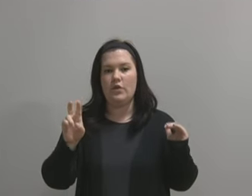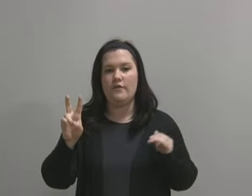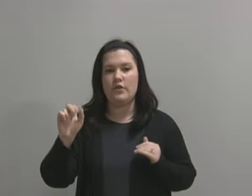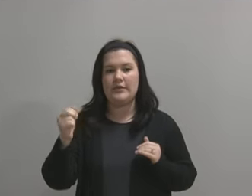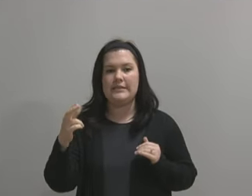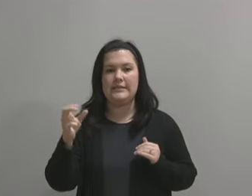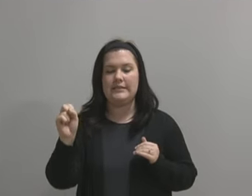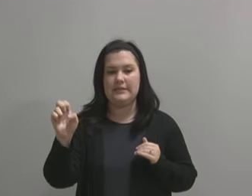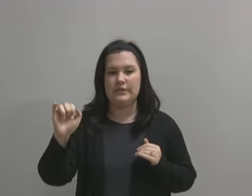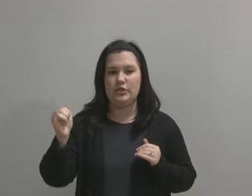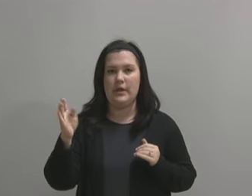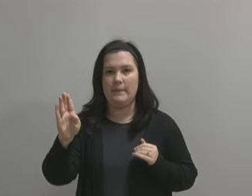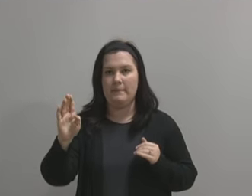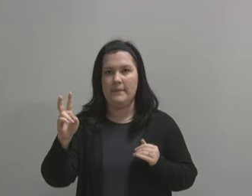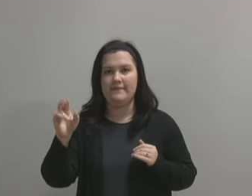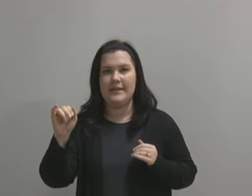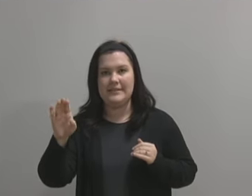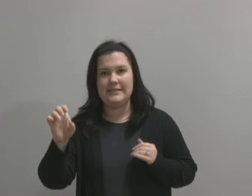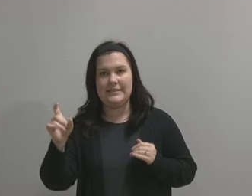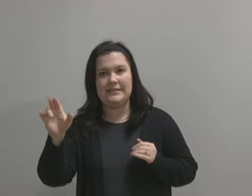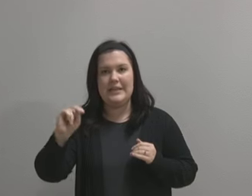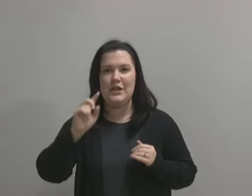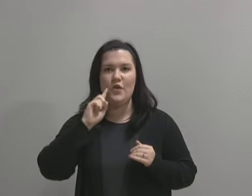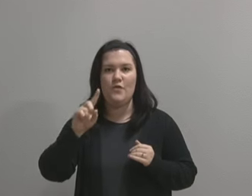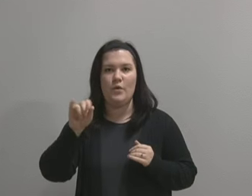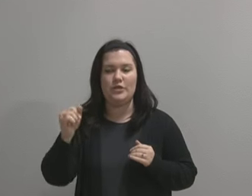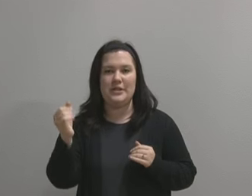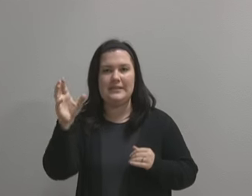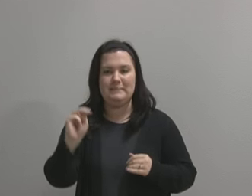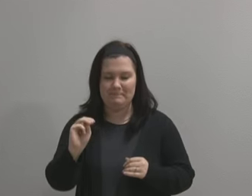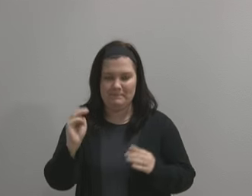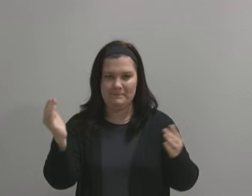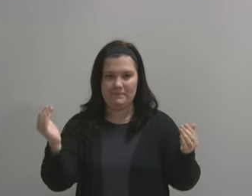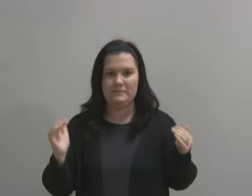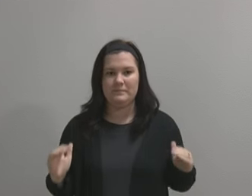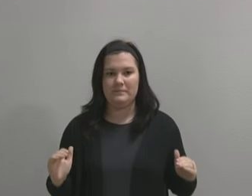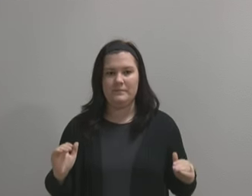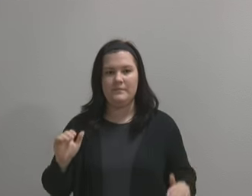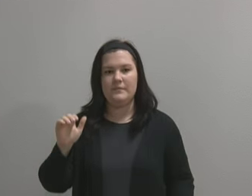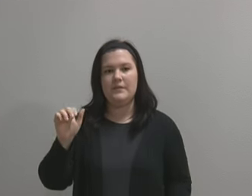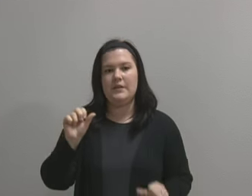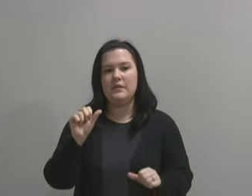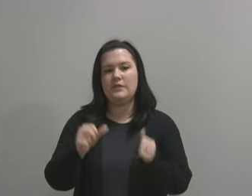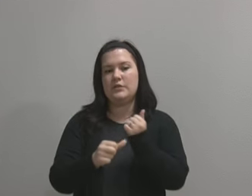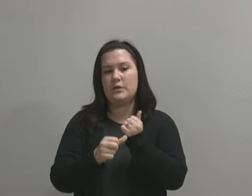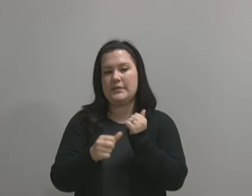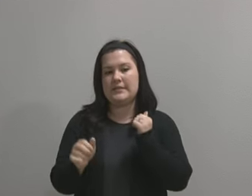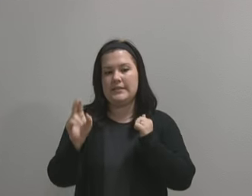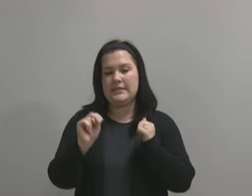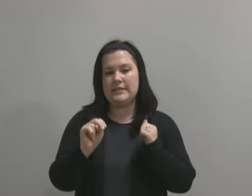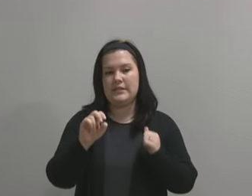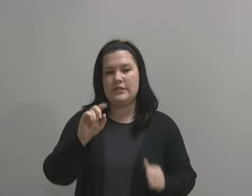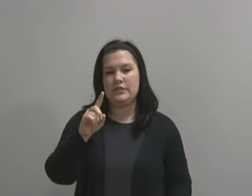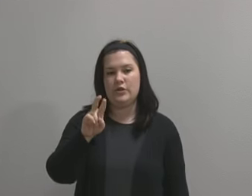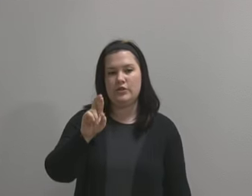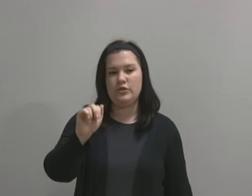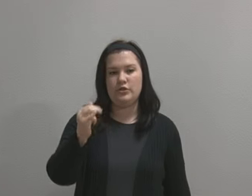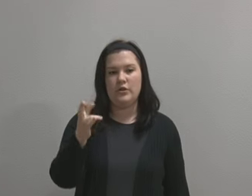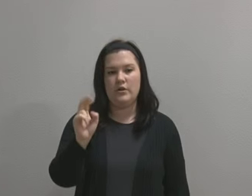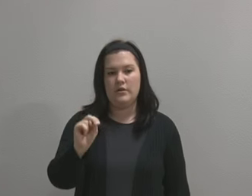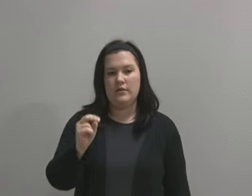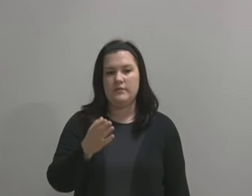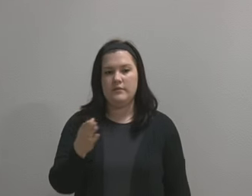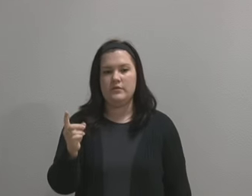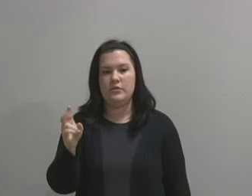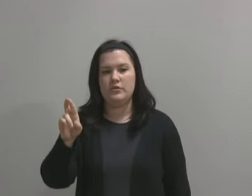Varghese Jacob, Vice Dean of the Naveen Jindal School of Management. Associate Deans, Dr. Sean Albors,